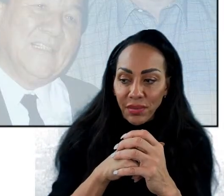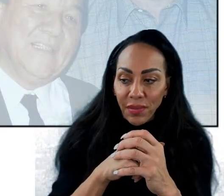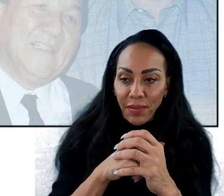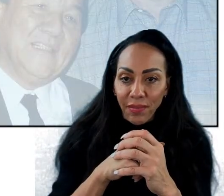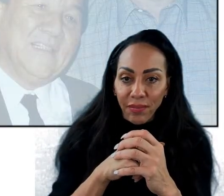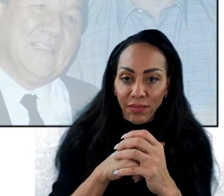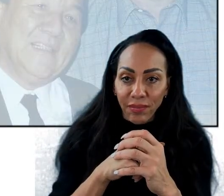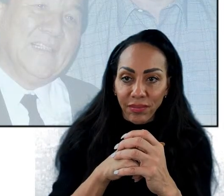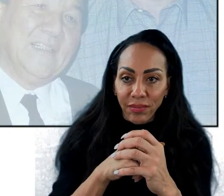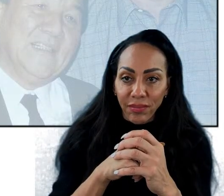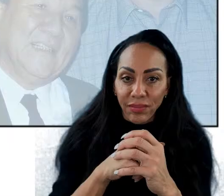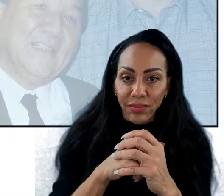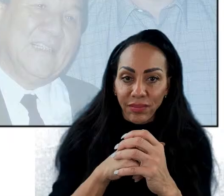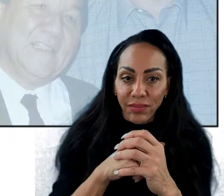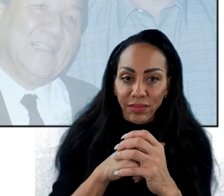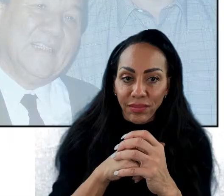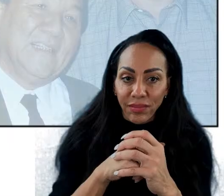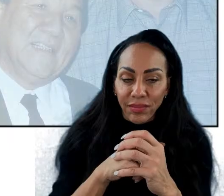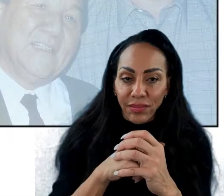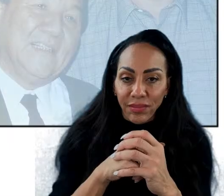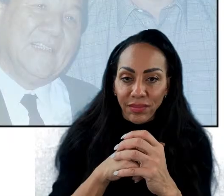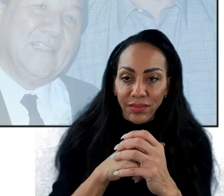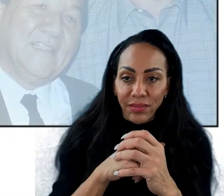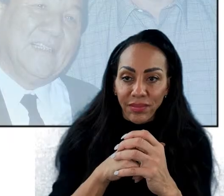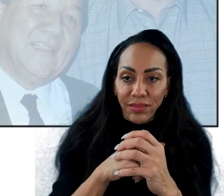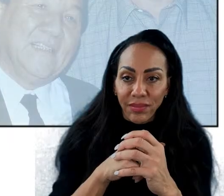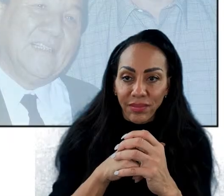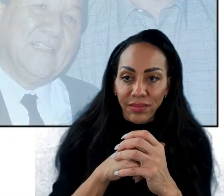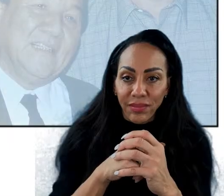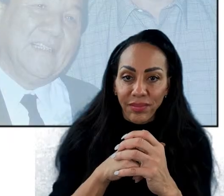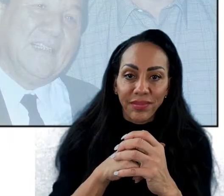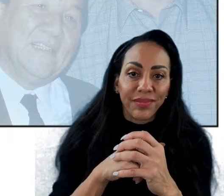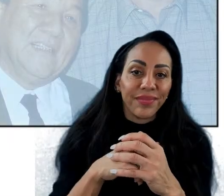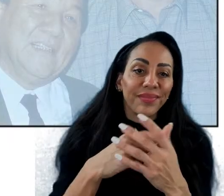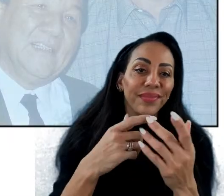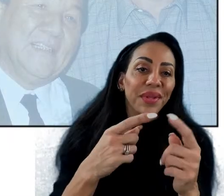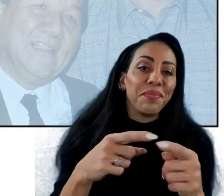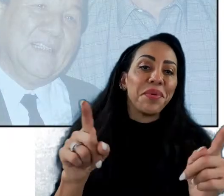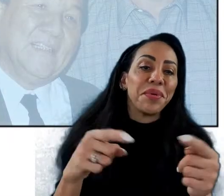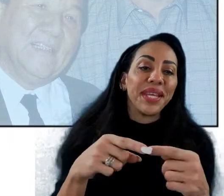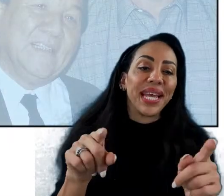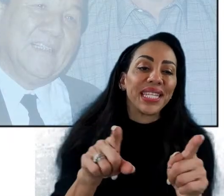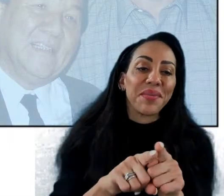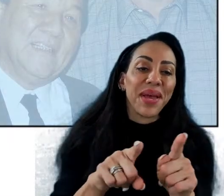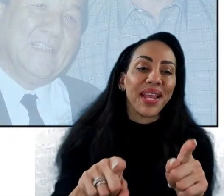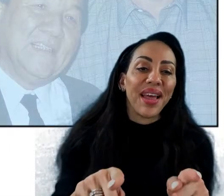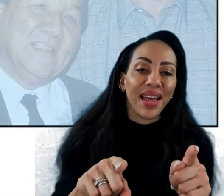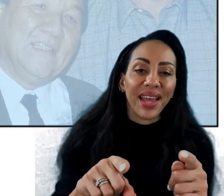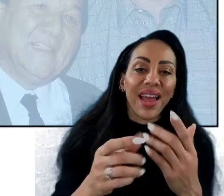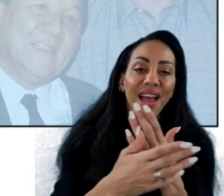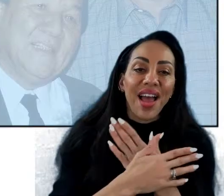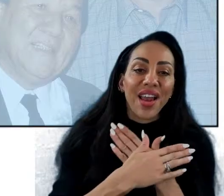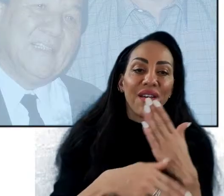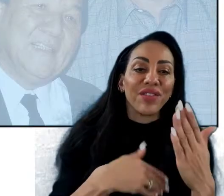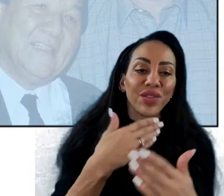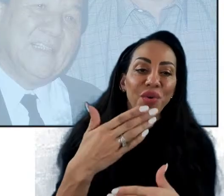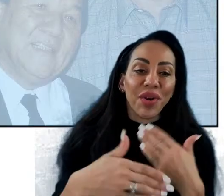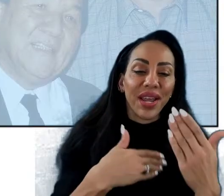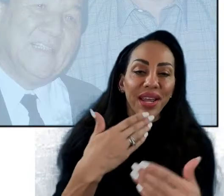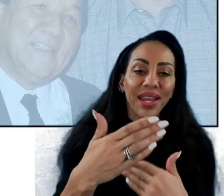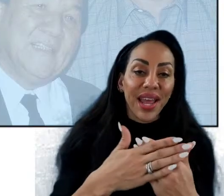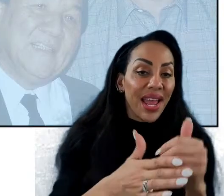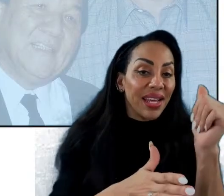The music fades in and we hear about a love story, which started in the 80s between some of these